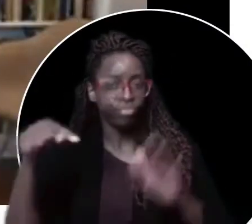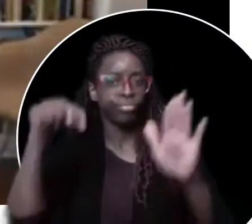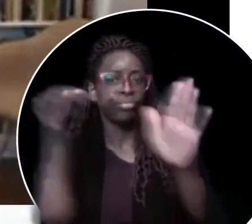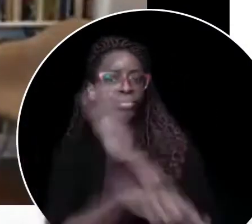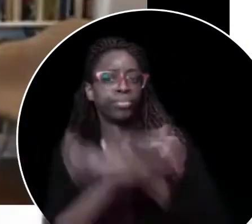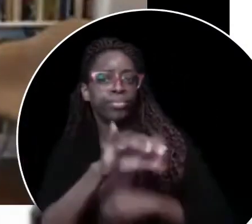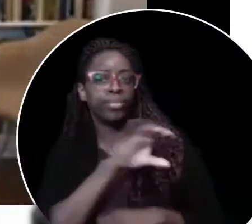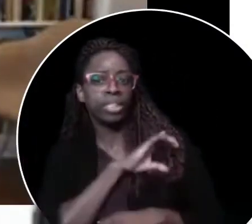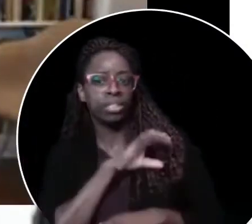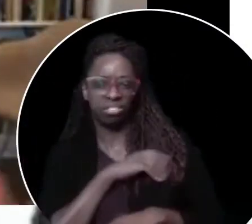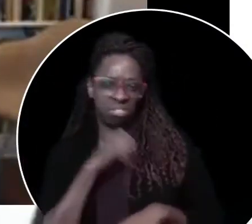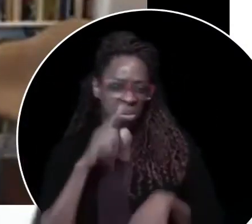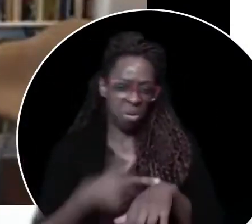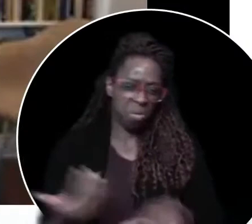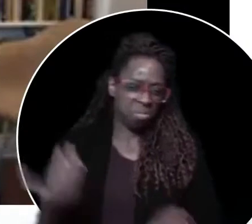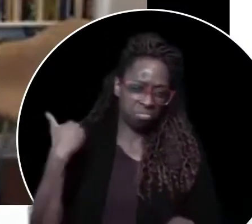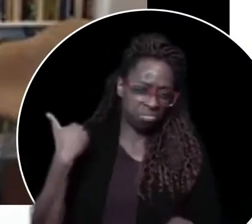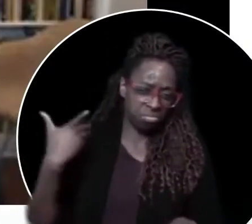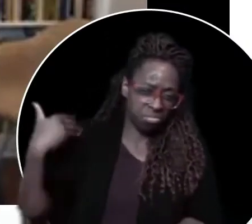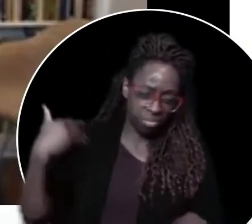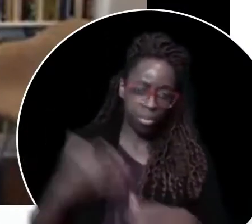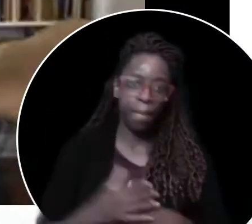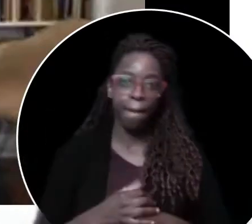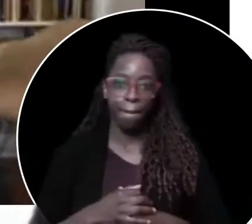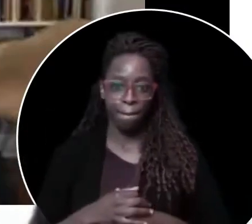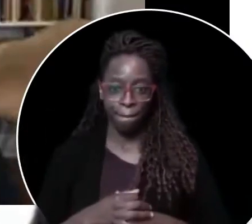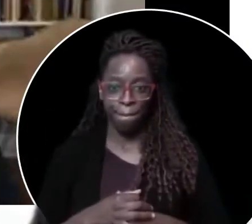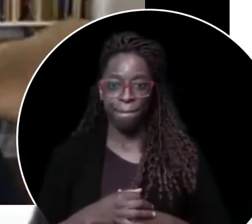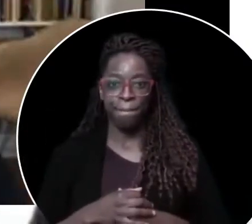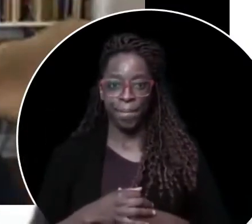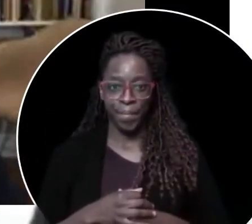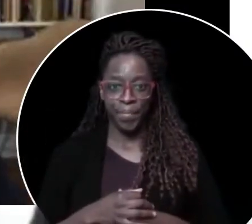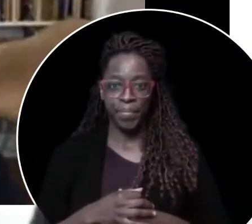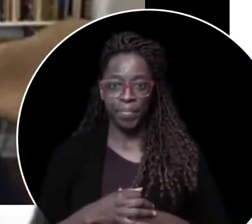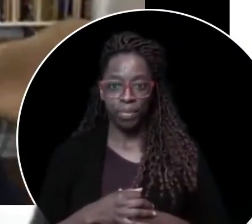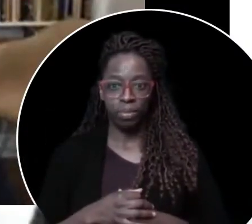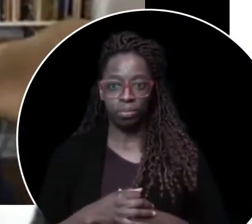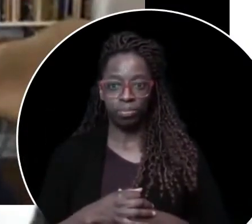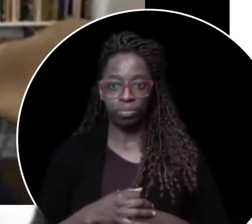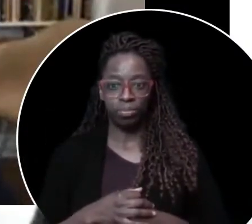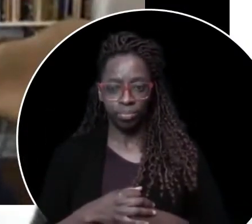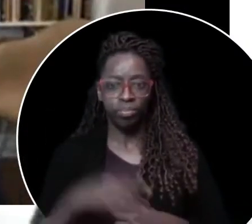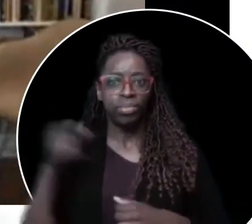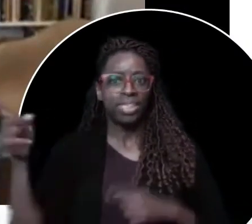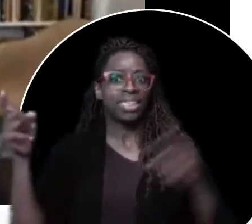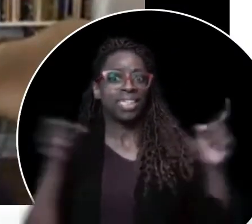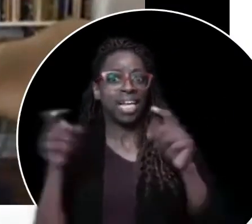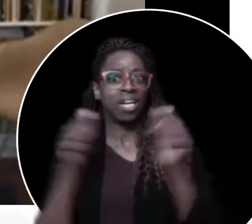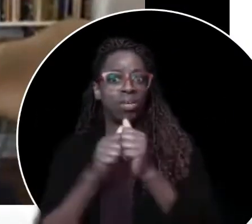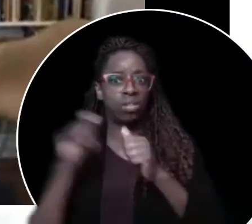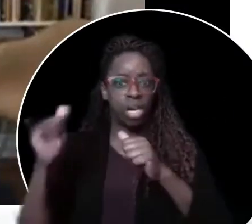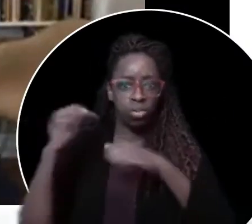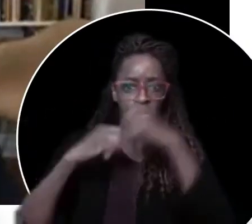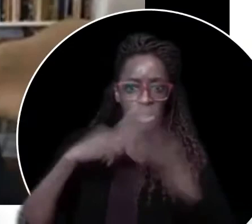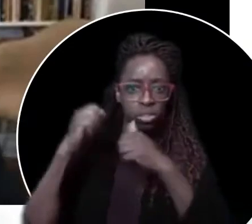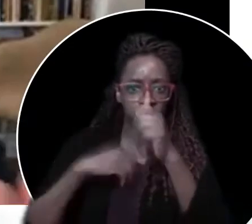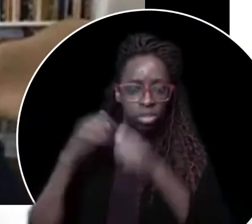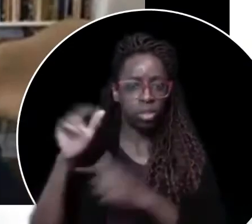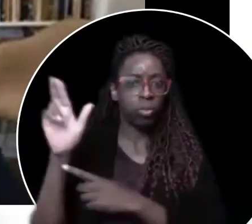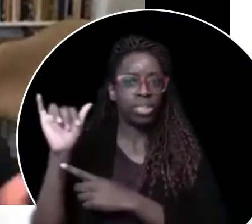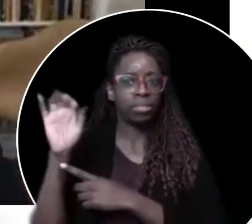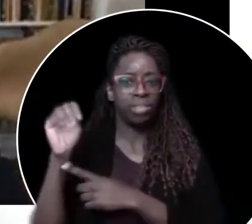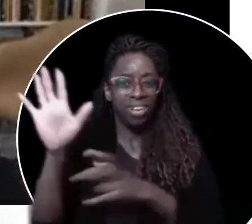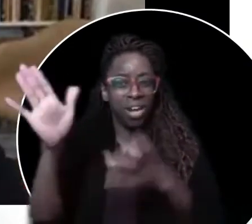with structural racism, even though all of the actors are Black, even though the police are Black. They're